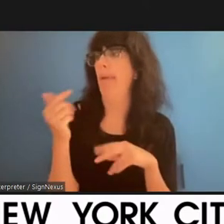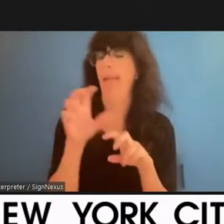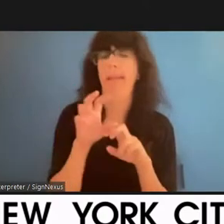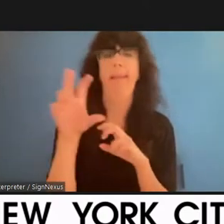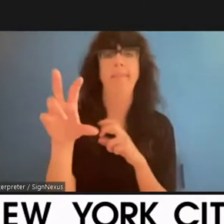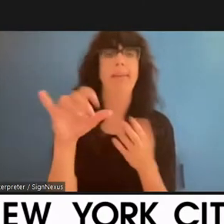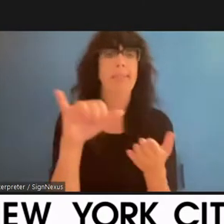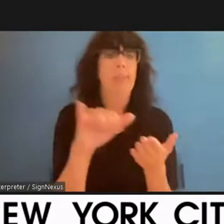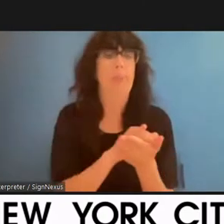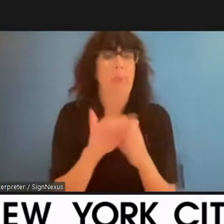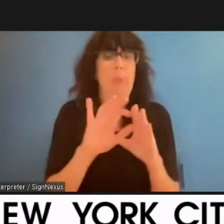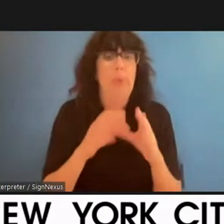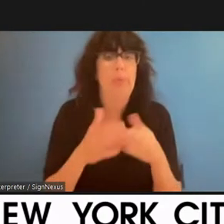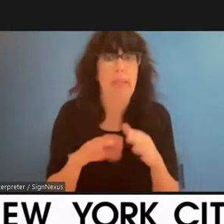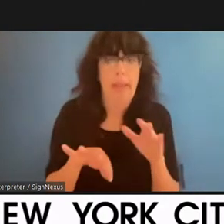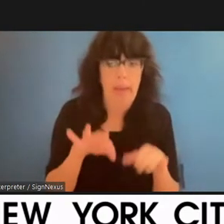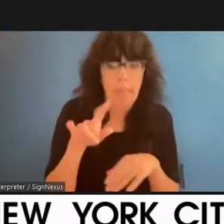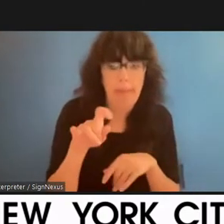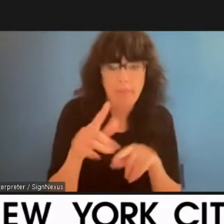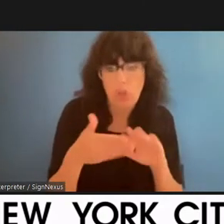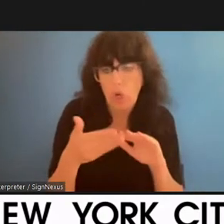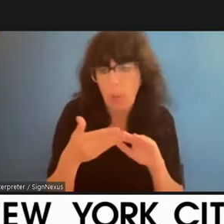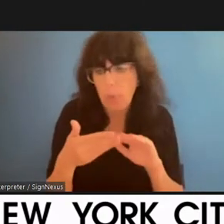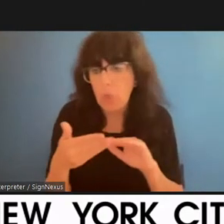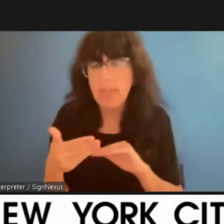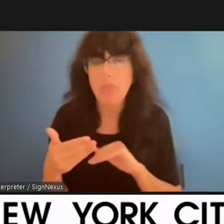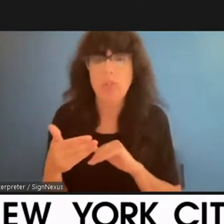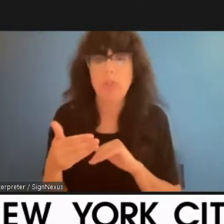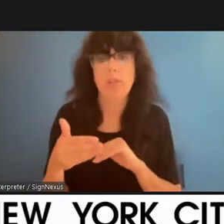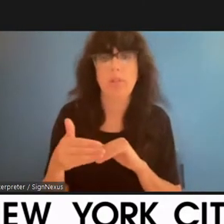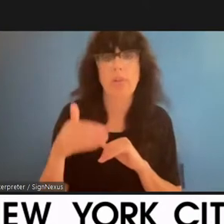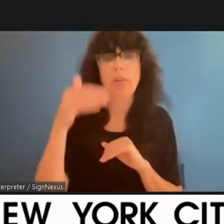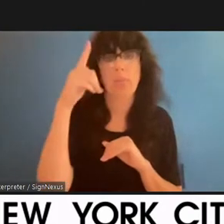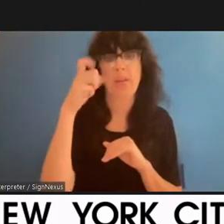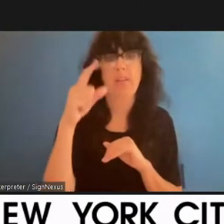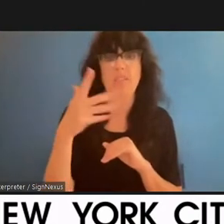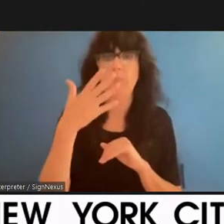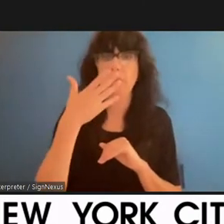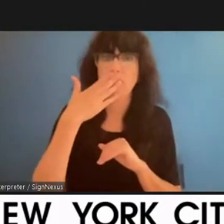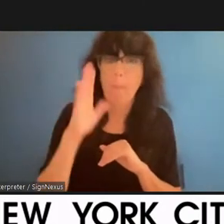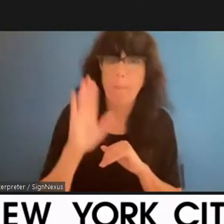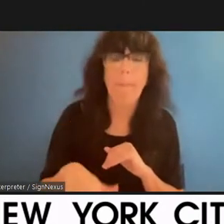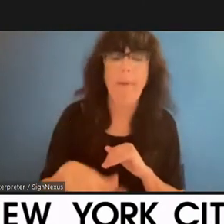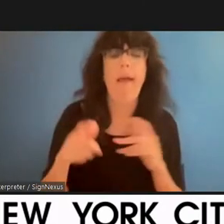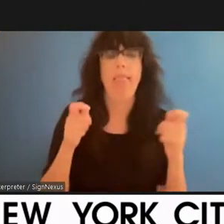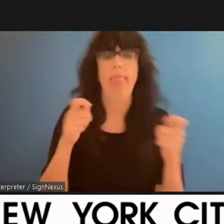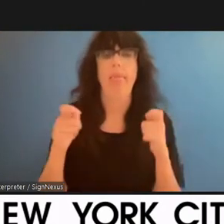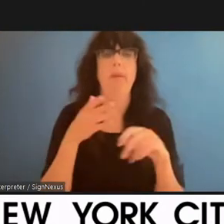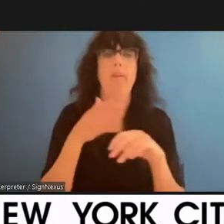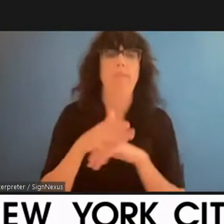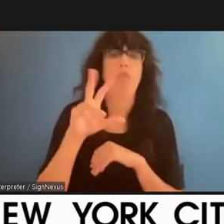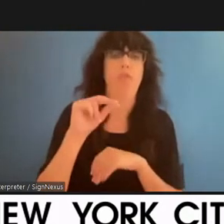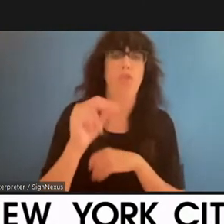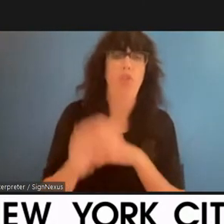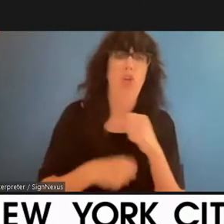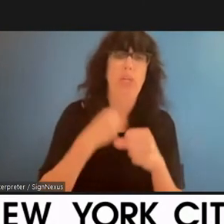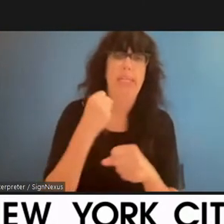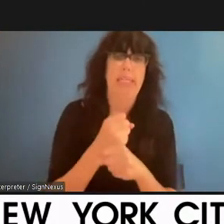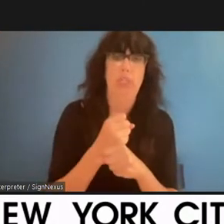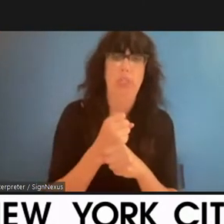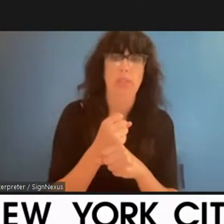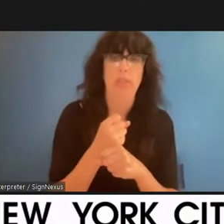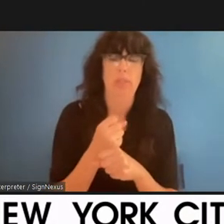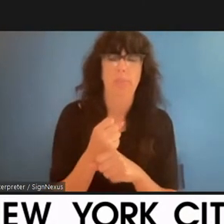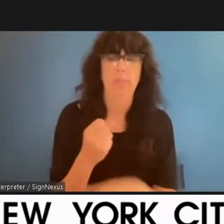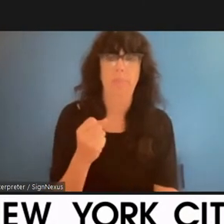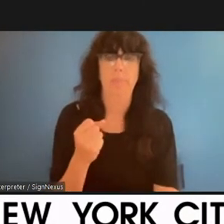city and pay for your operations because it has been so poorly managed for over 30 years so